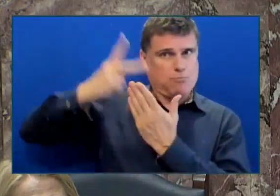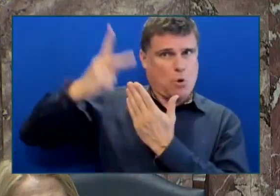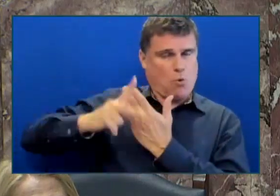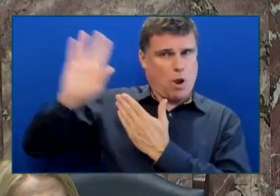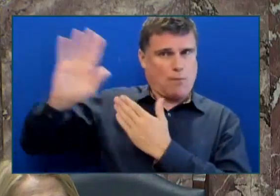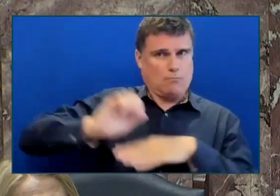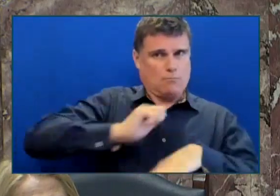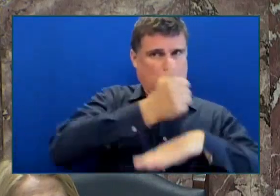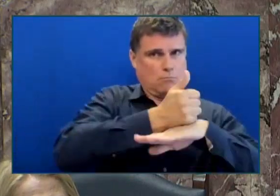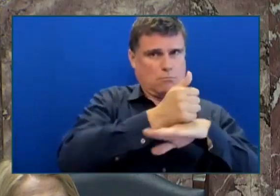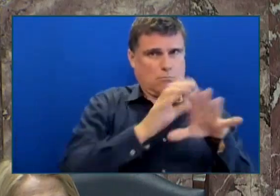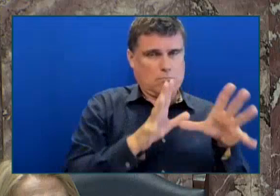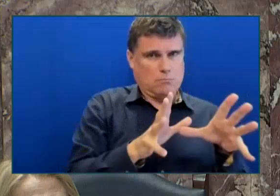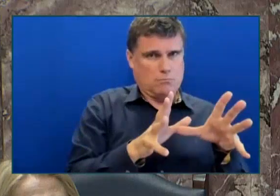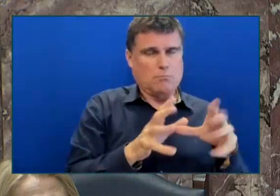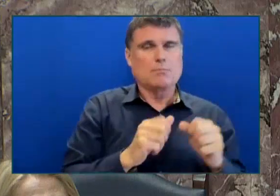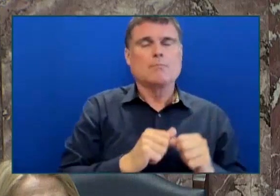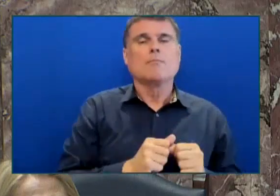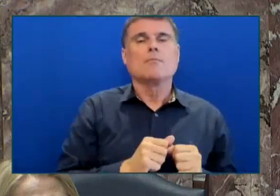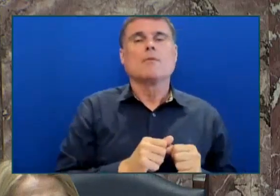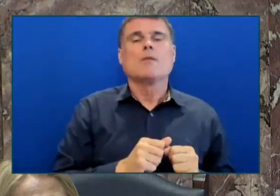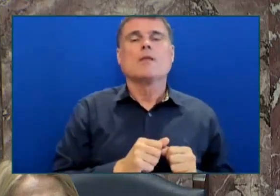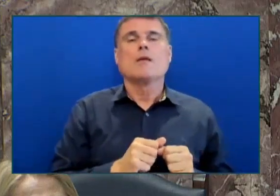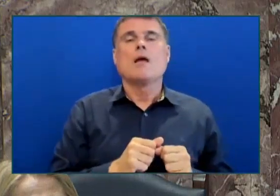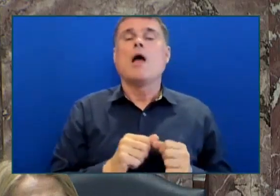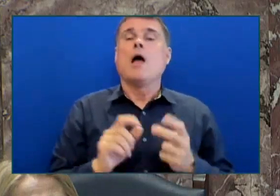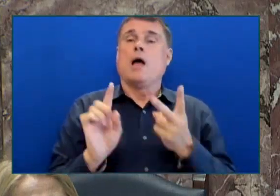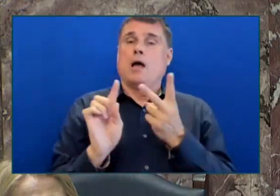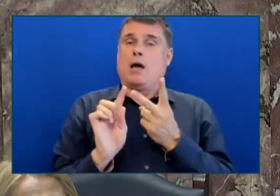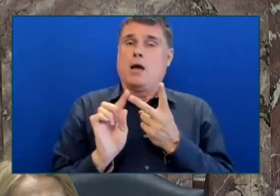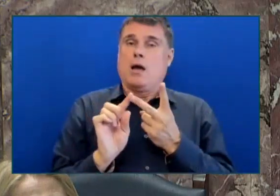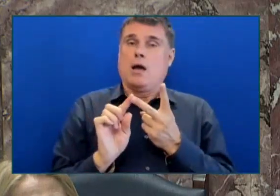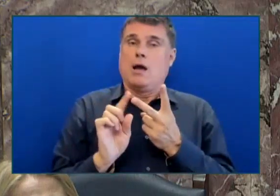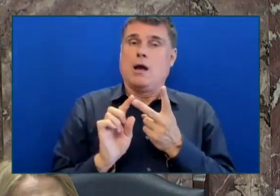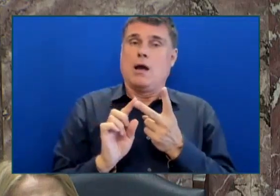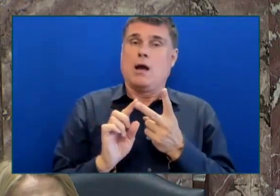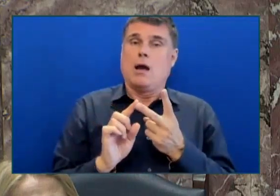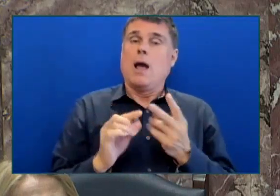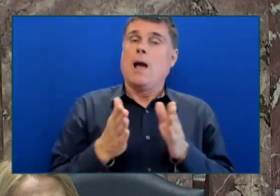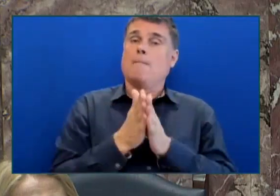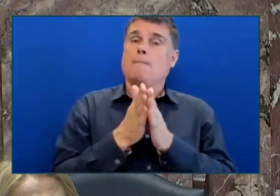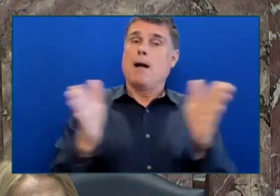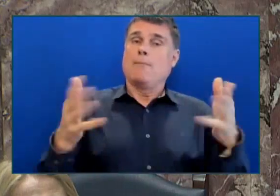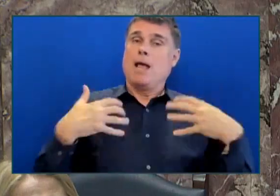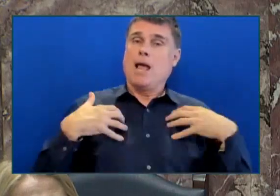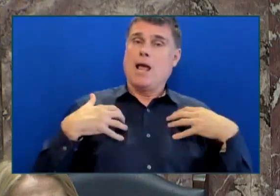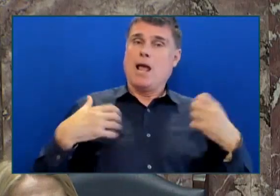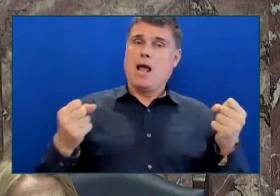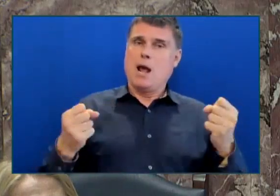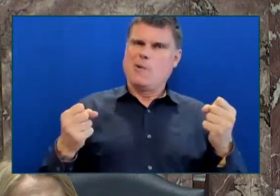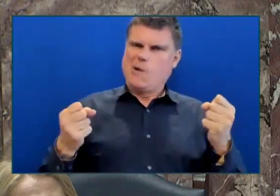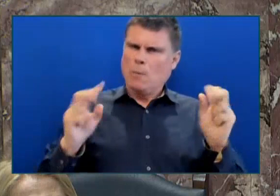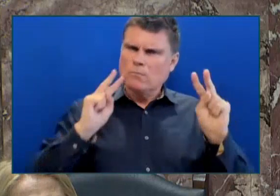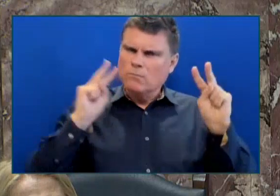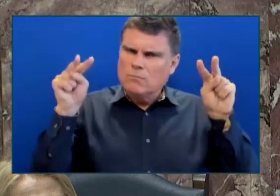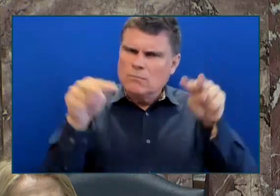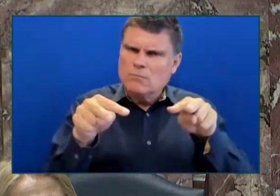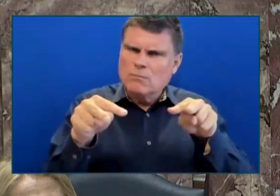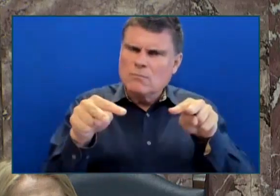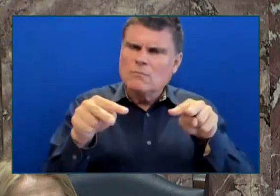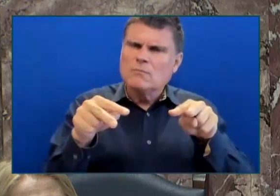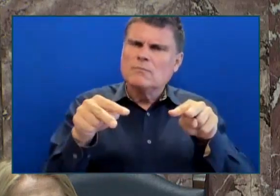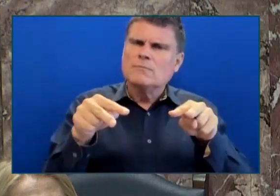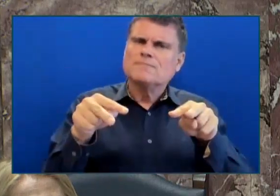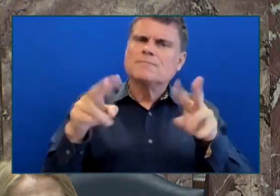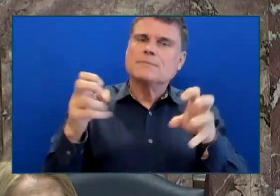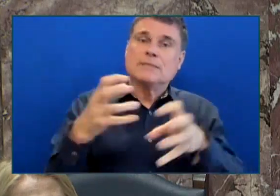something that our public health officials are looking at as part of the evaluation of our prescribed safer supply programs, and I